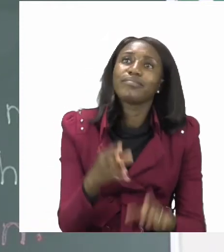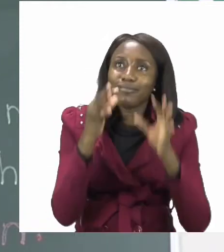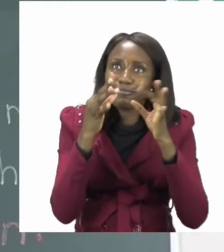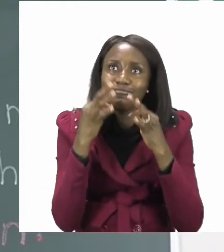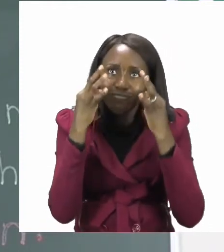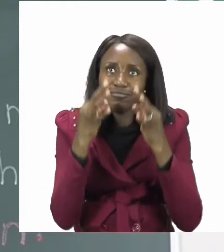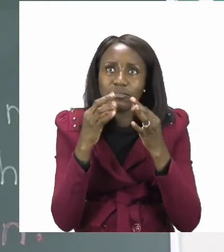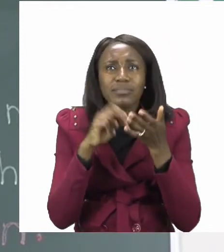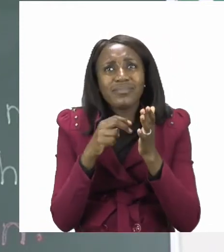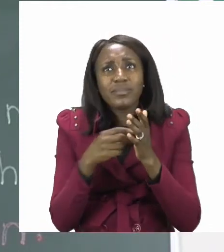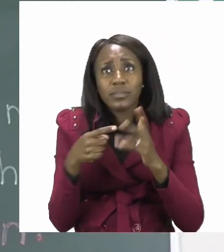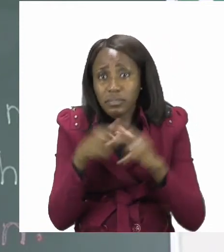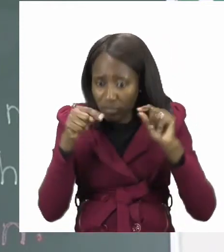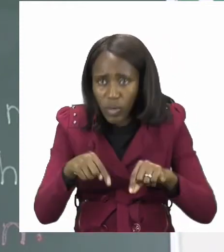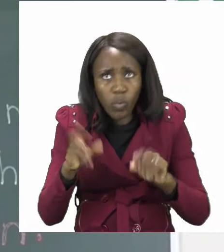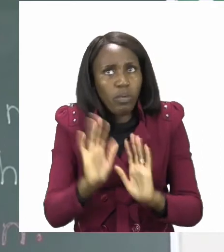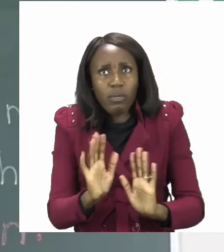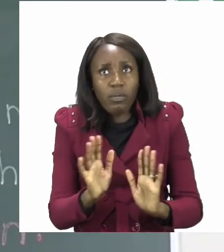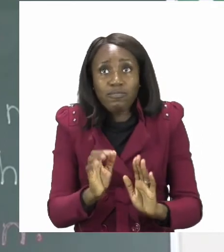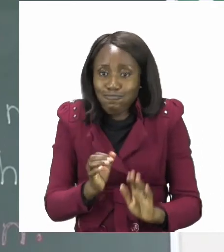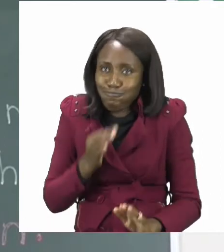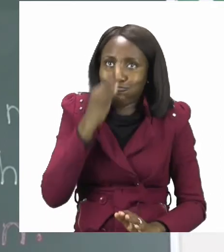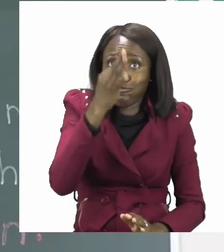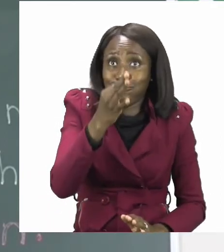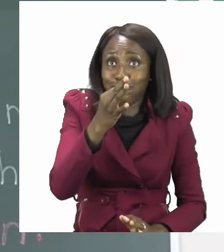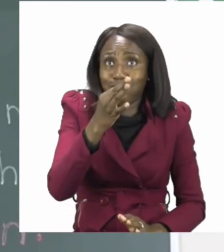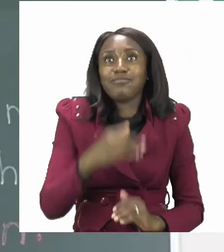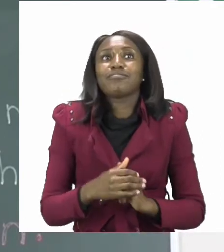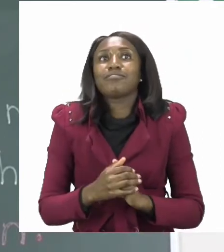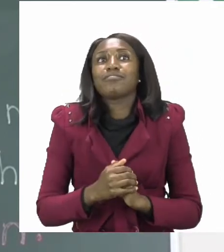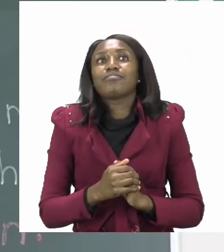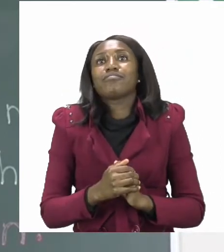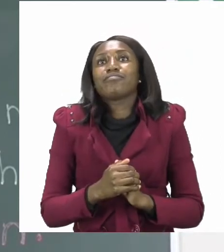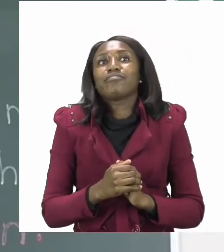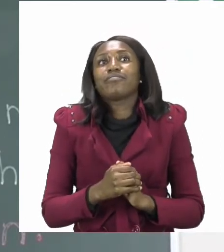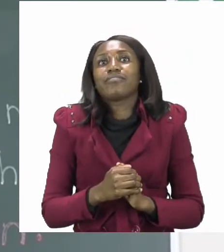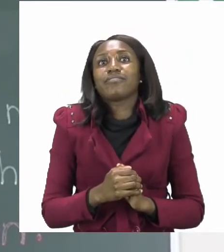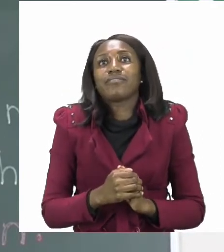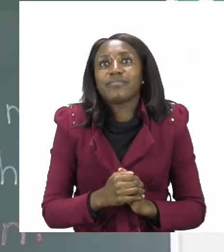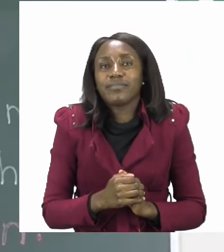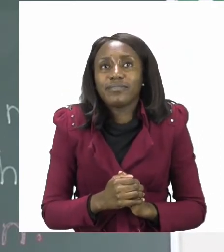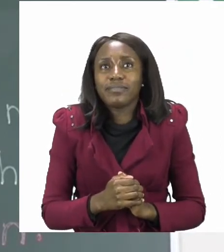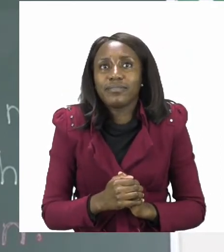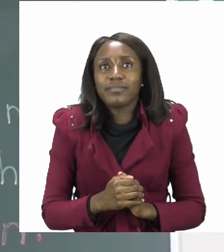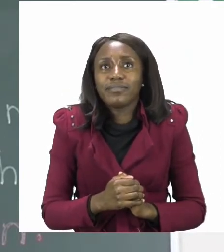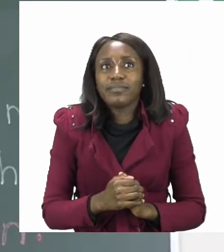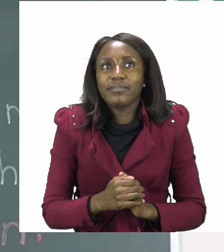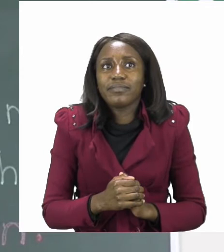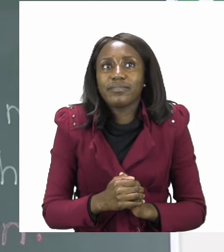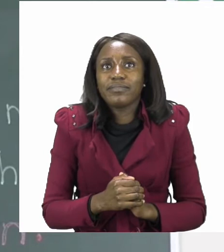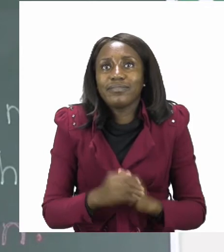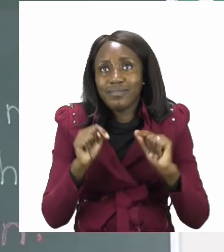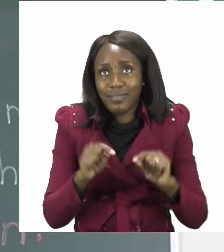sing, which means that the action of singing will happen in the future. So now that we